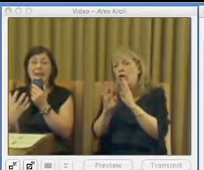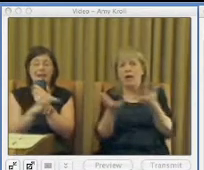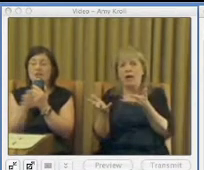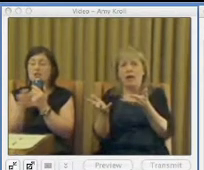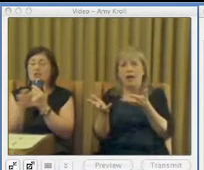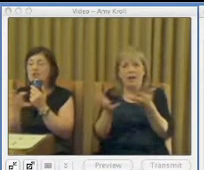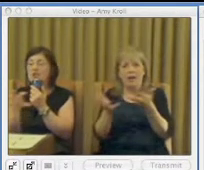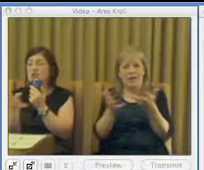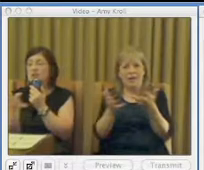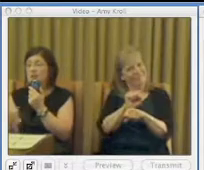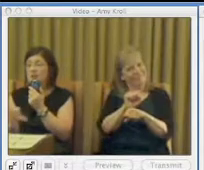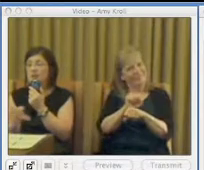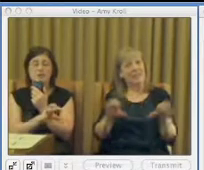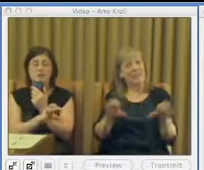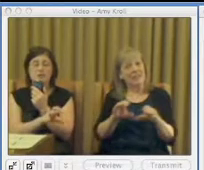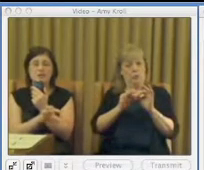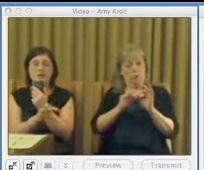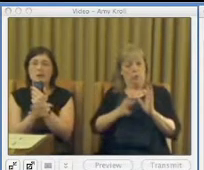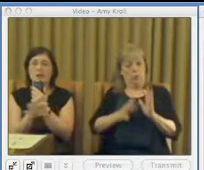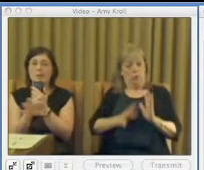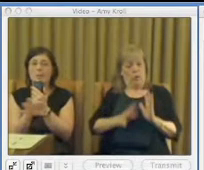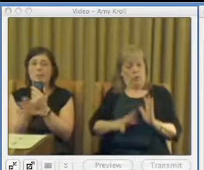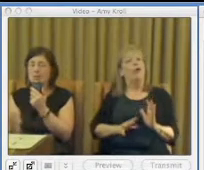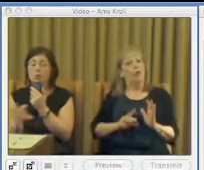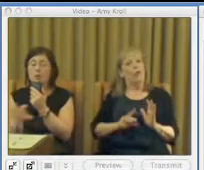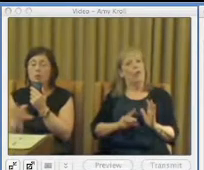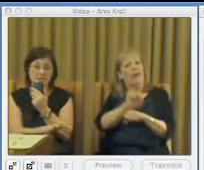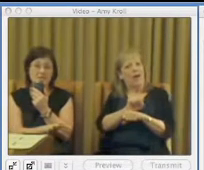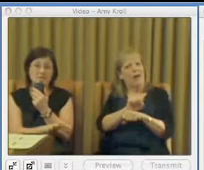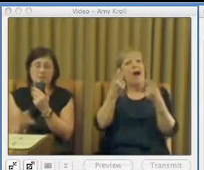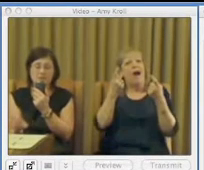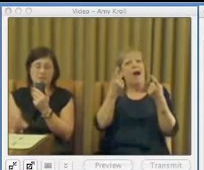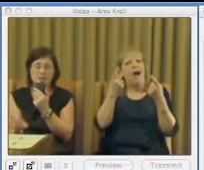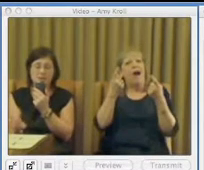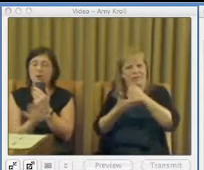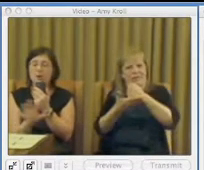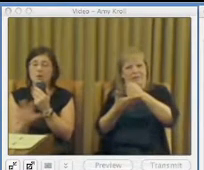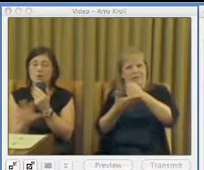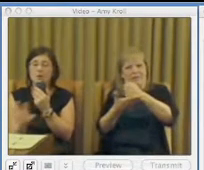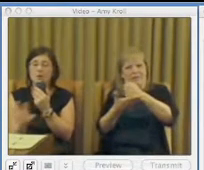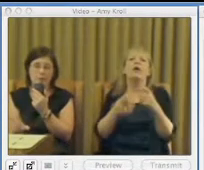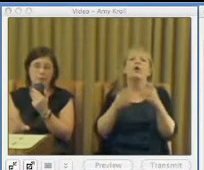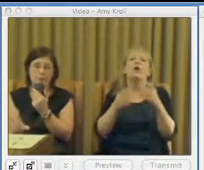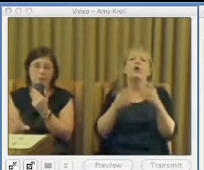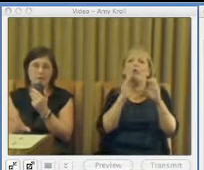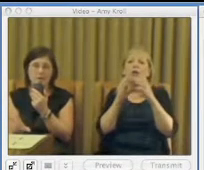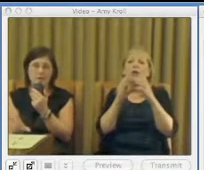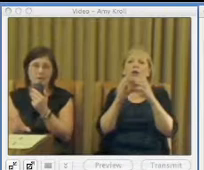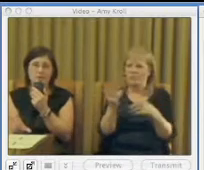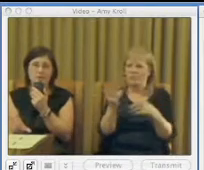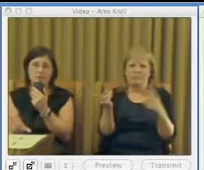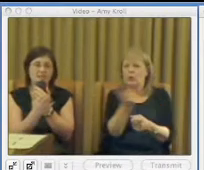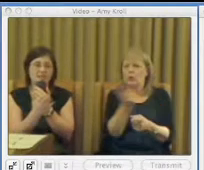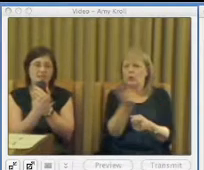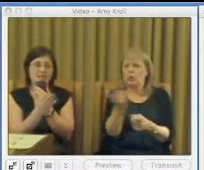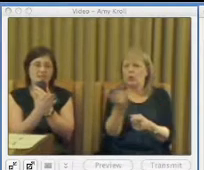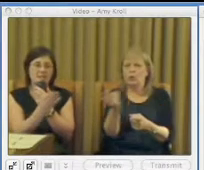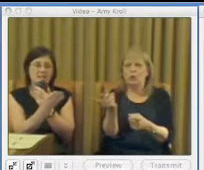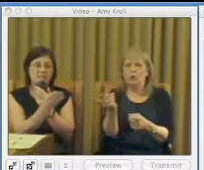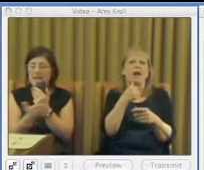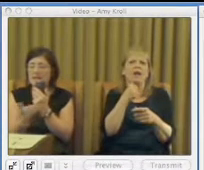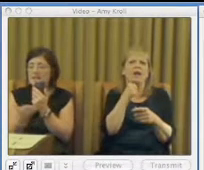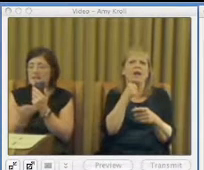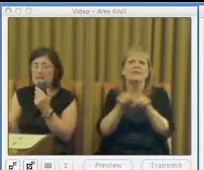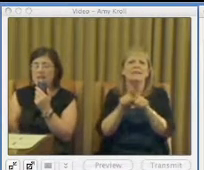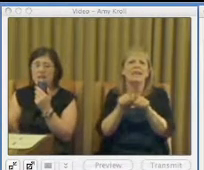Because you are enabling communication to happen between a person or persons who don't use the same language. So